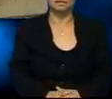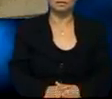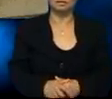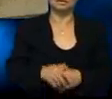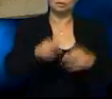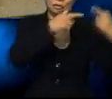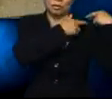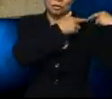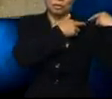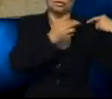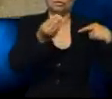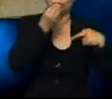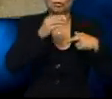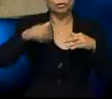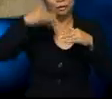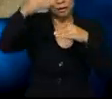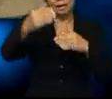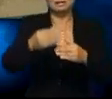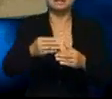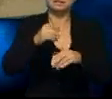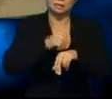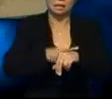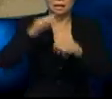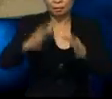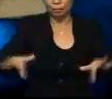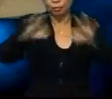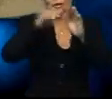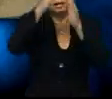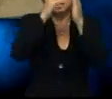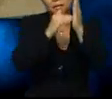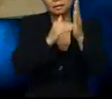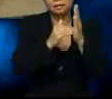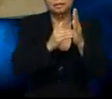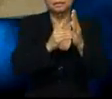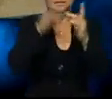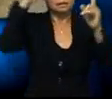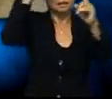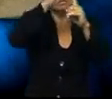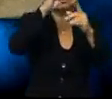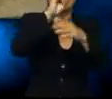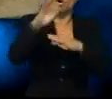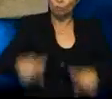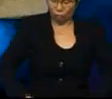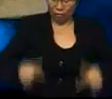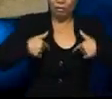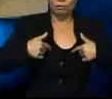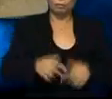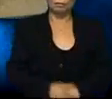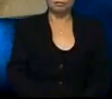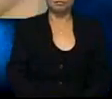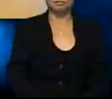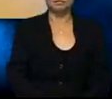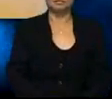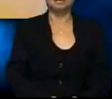Yes, Ravi. You can be in charge of the food next time. The other important lesson here is the definition of length.